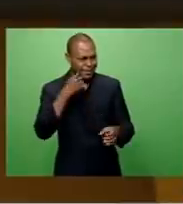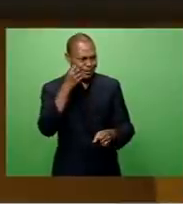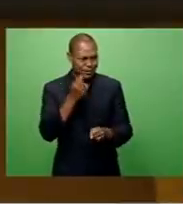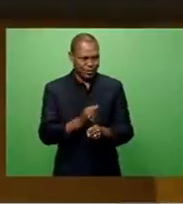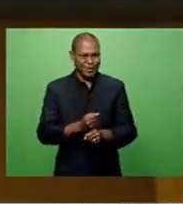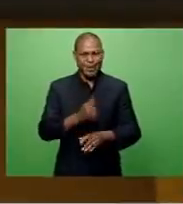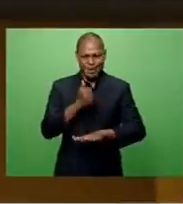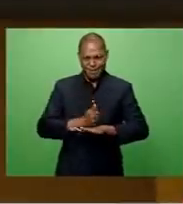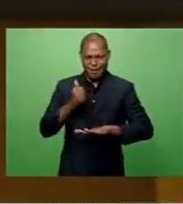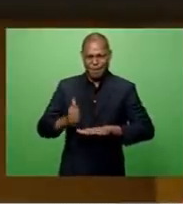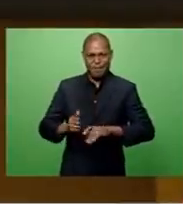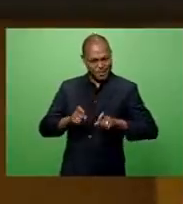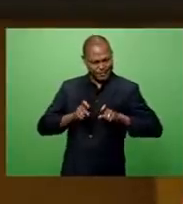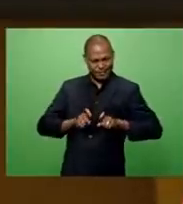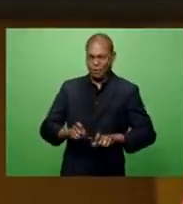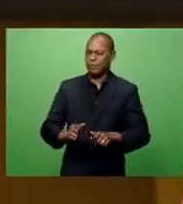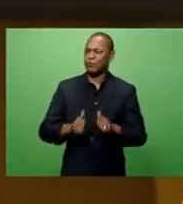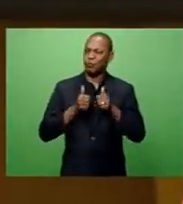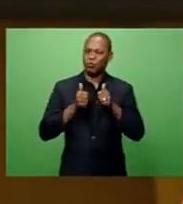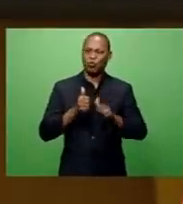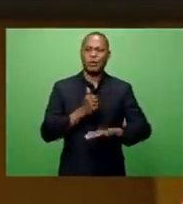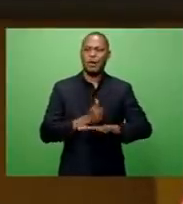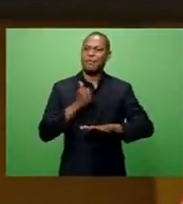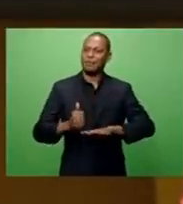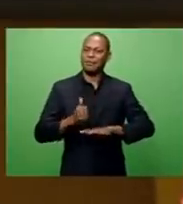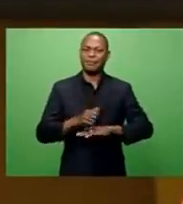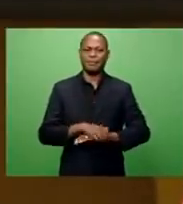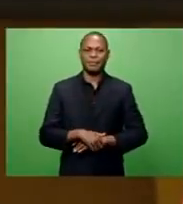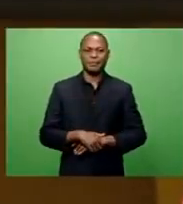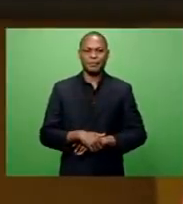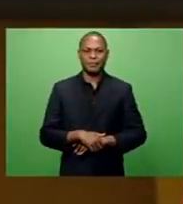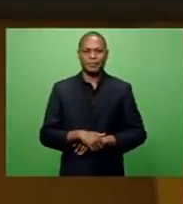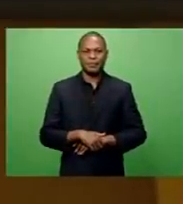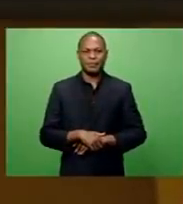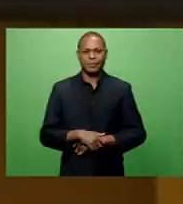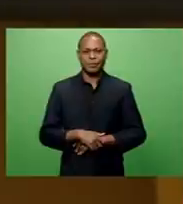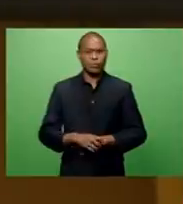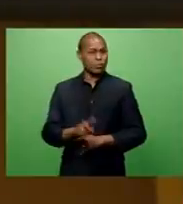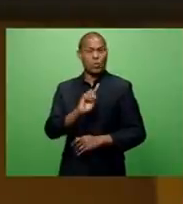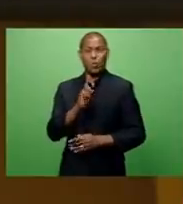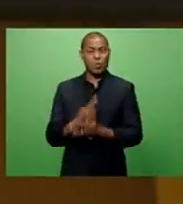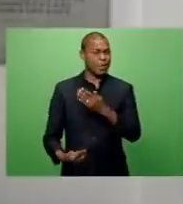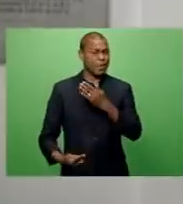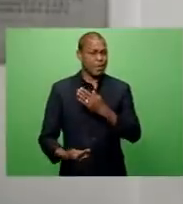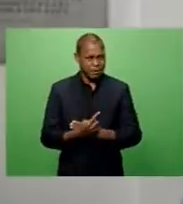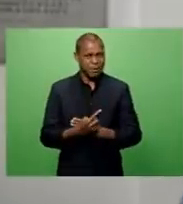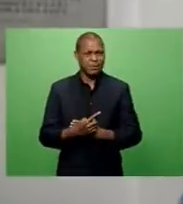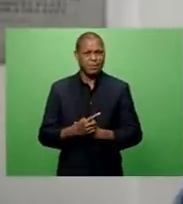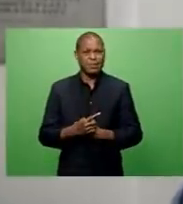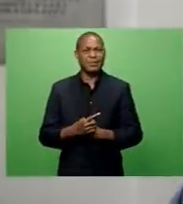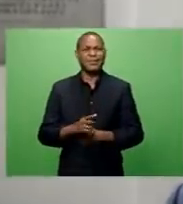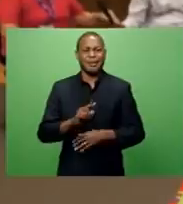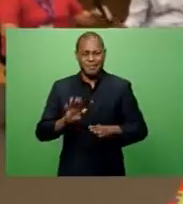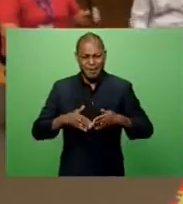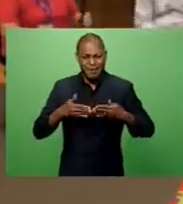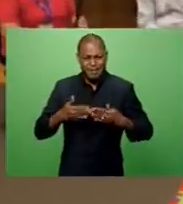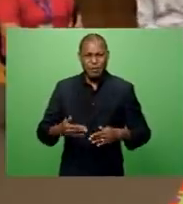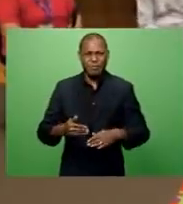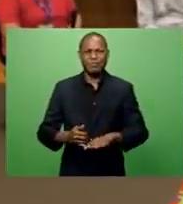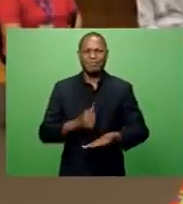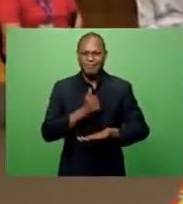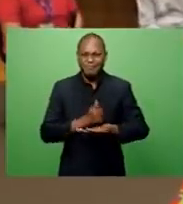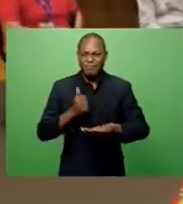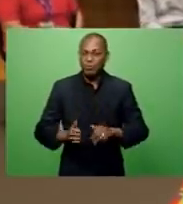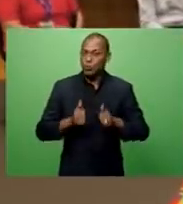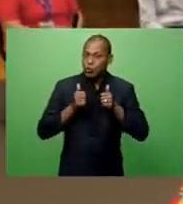its position on good governance. What we are concerned about, obviously, is the actual good governance issues, and that is how you're going to run